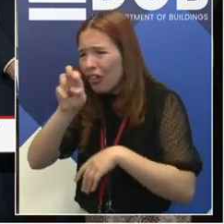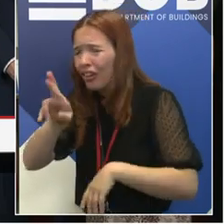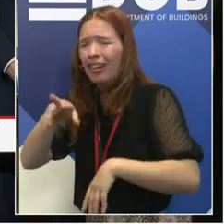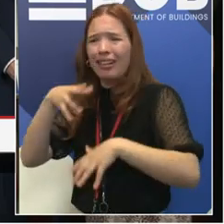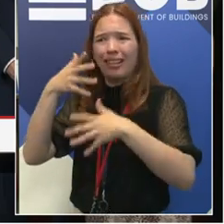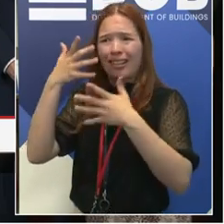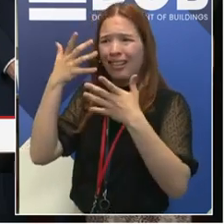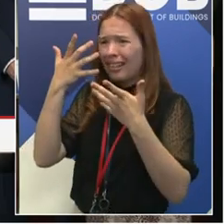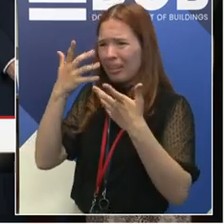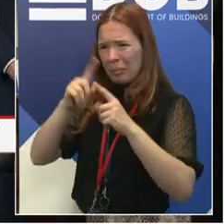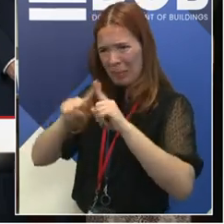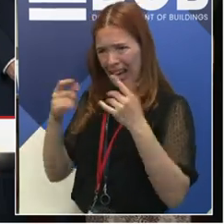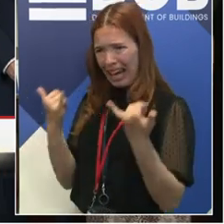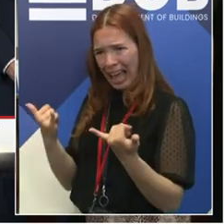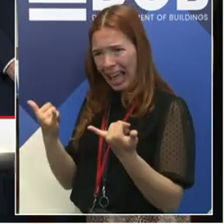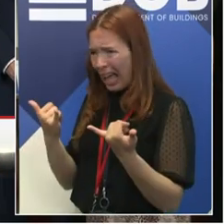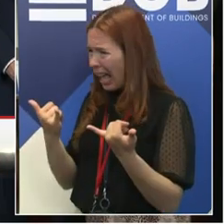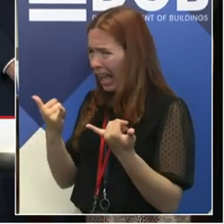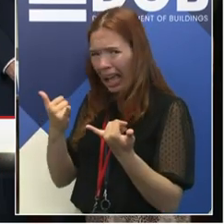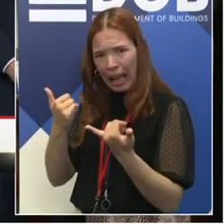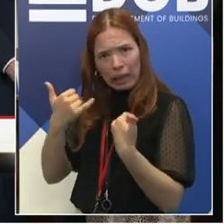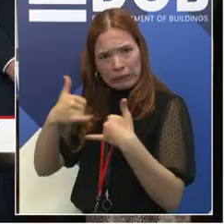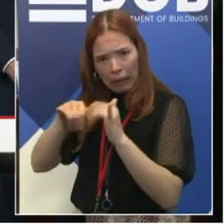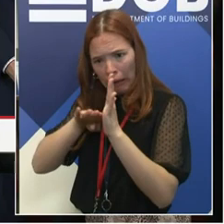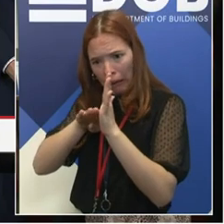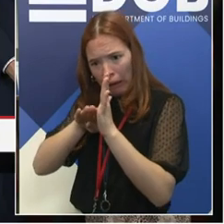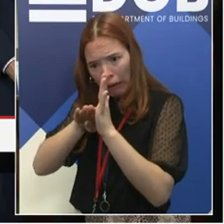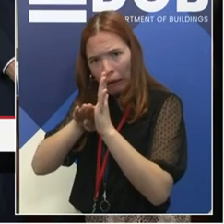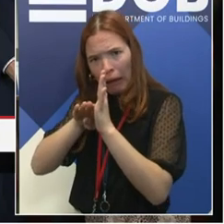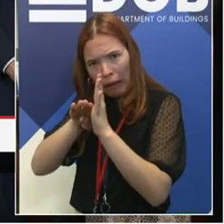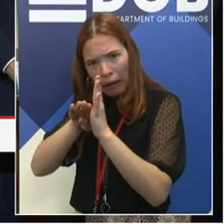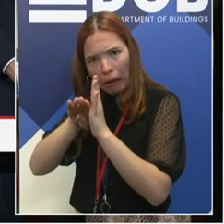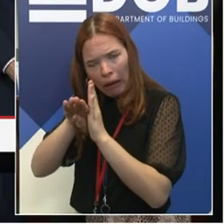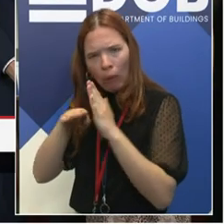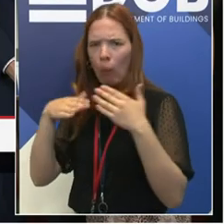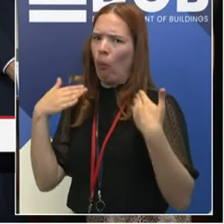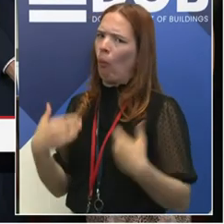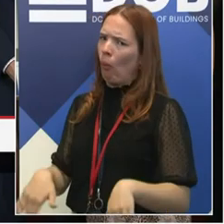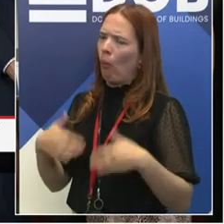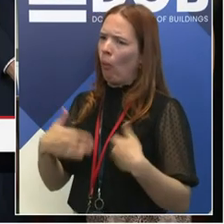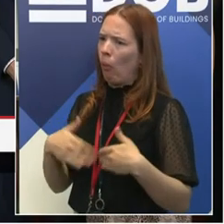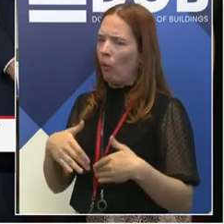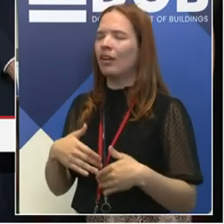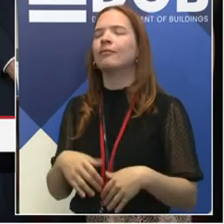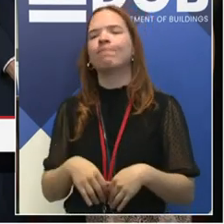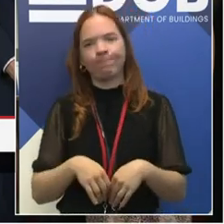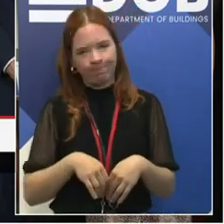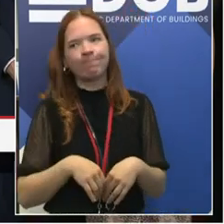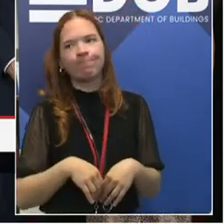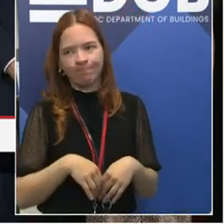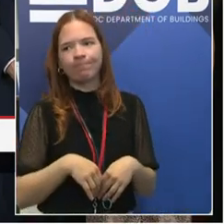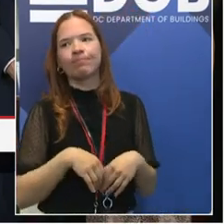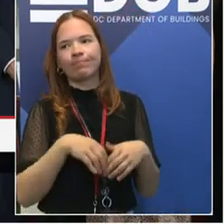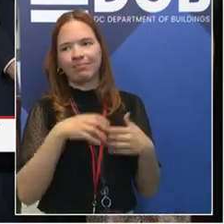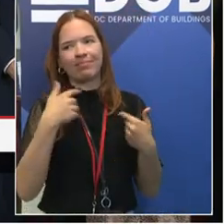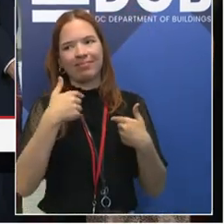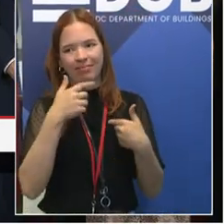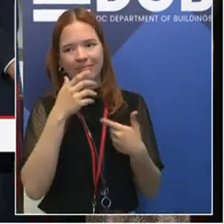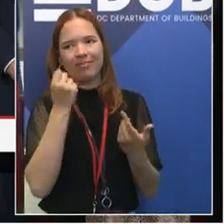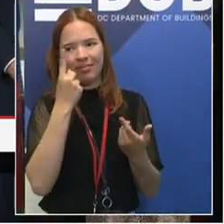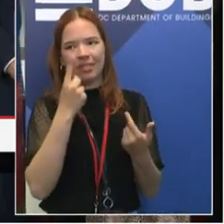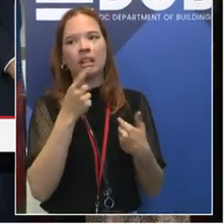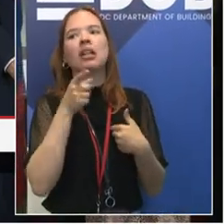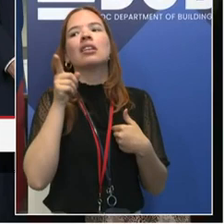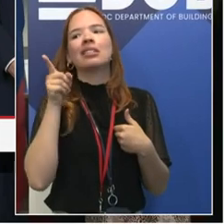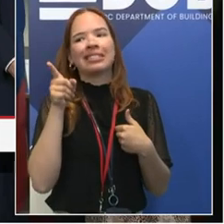of progress? Well, what it tells us, and I don't want to get too deep into it, Mark. I want to